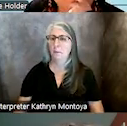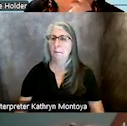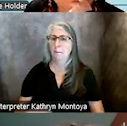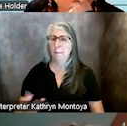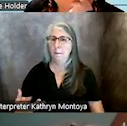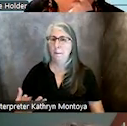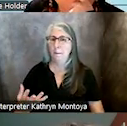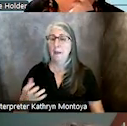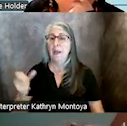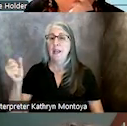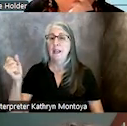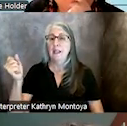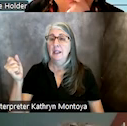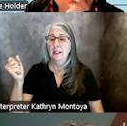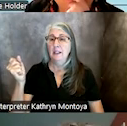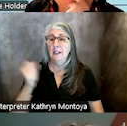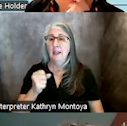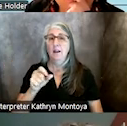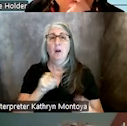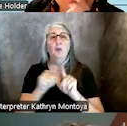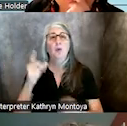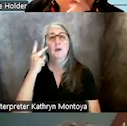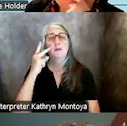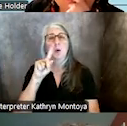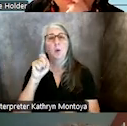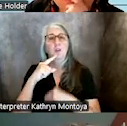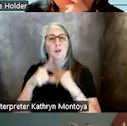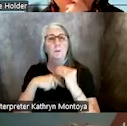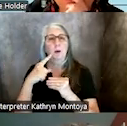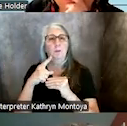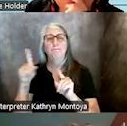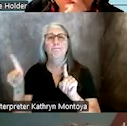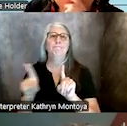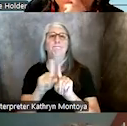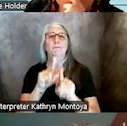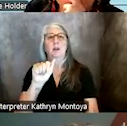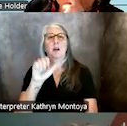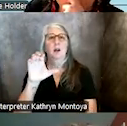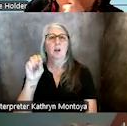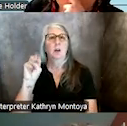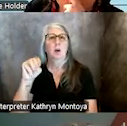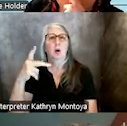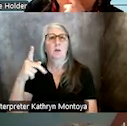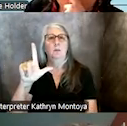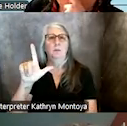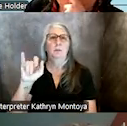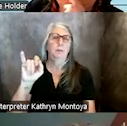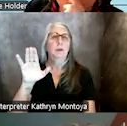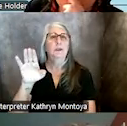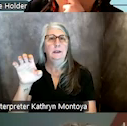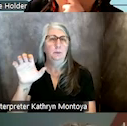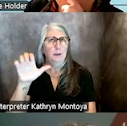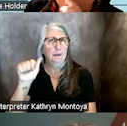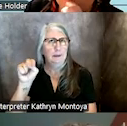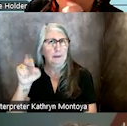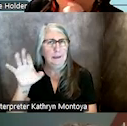Yeah, I also saw the question about accomplices. Yeah. It's a term that